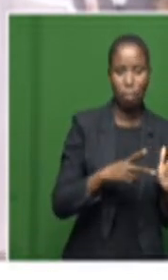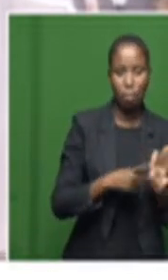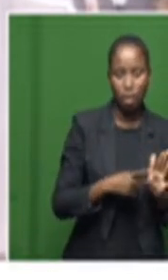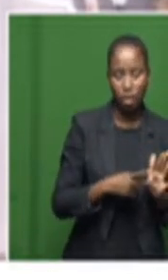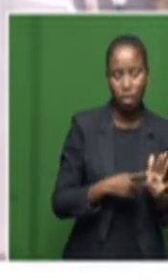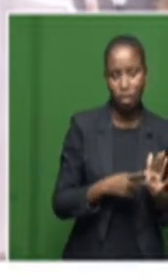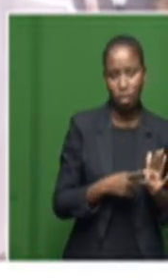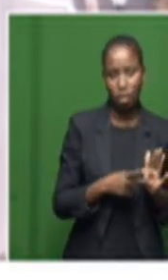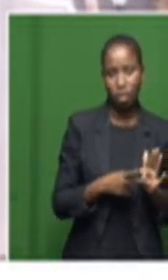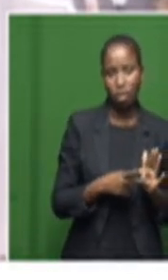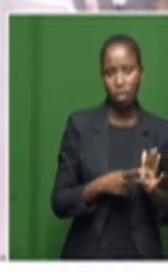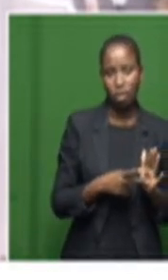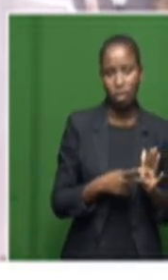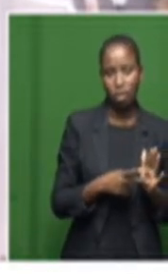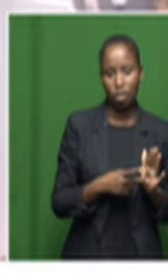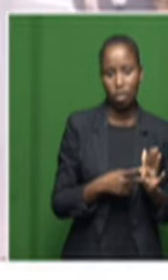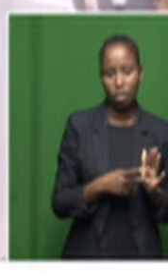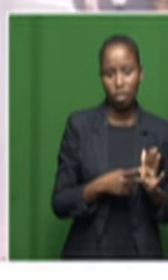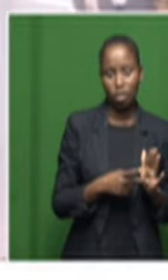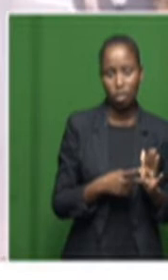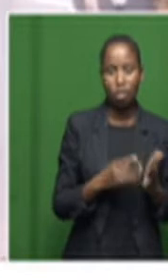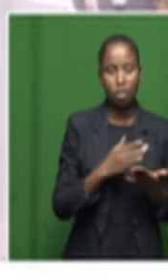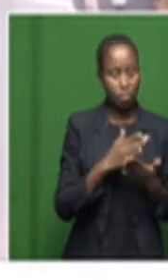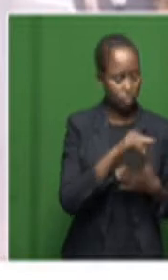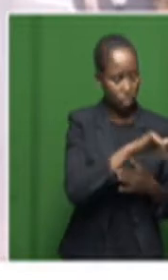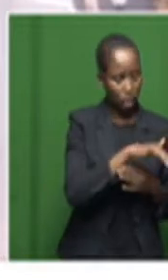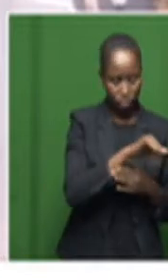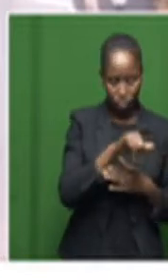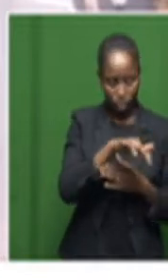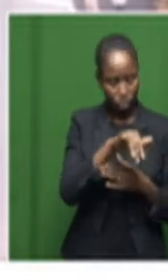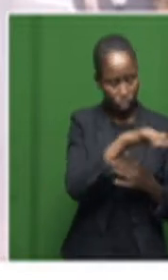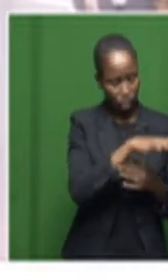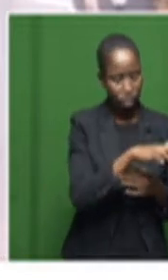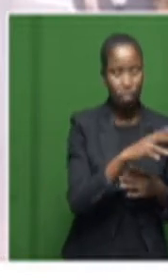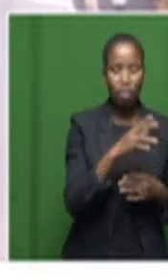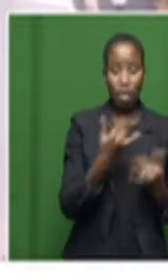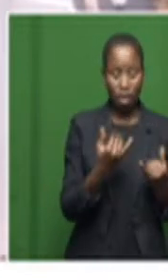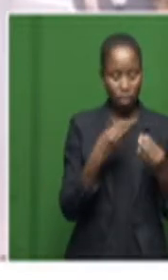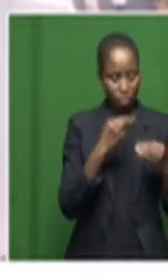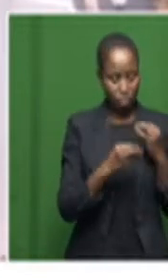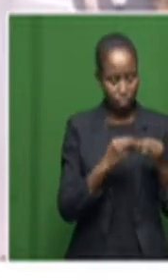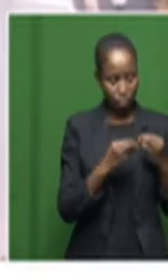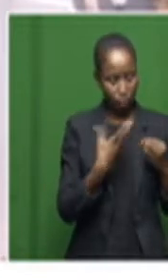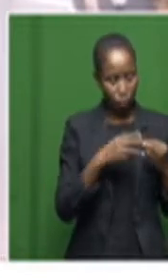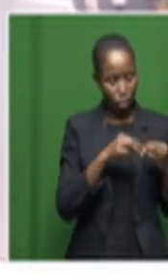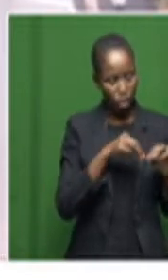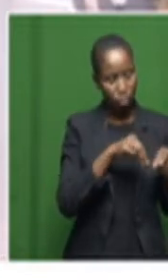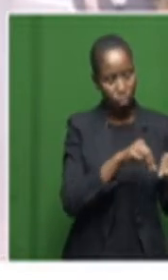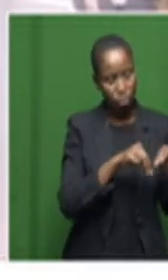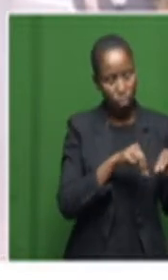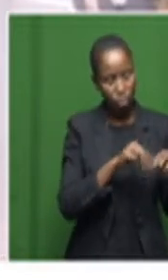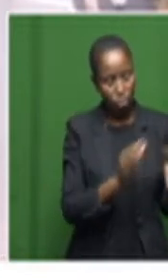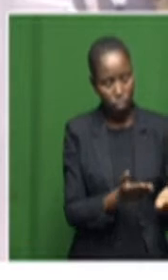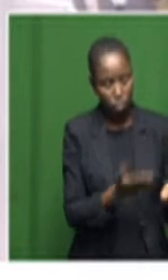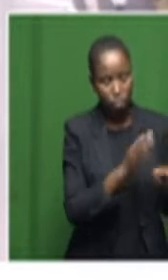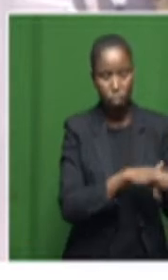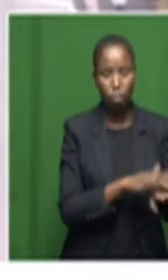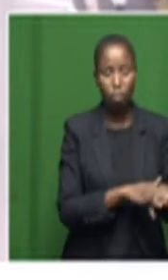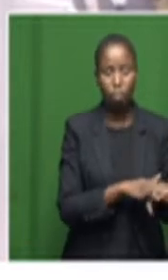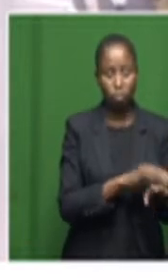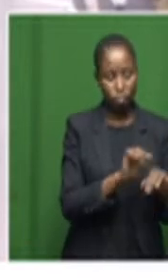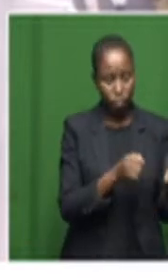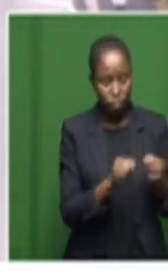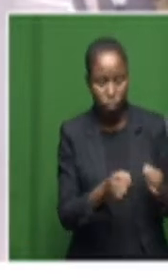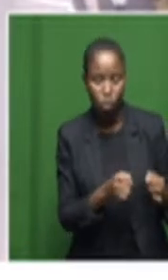above the fixed sites that we are planning to mobilize and deploy. We also are looking